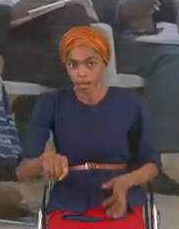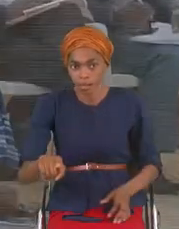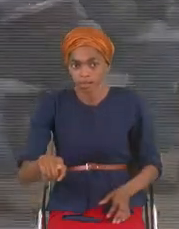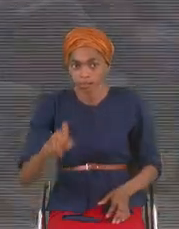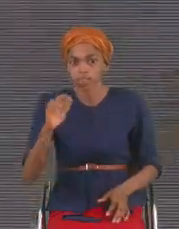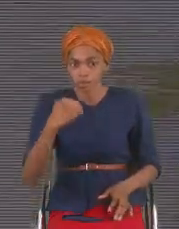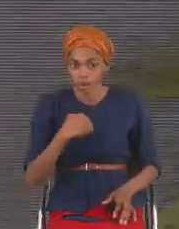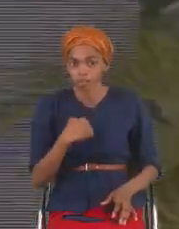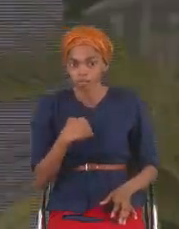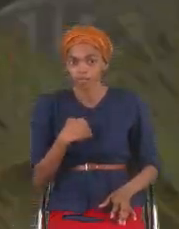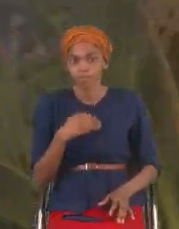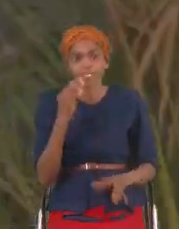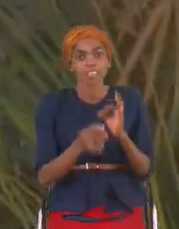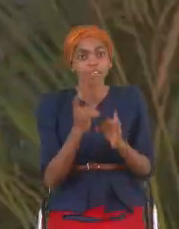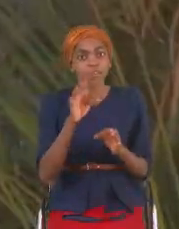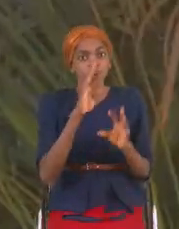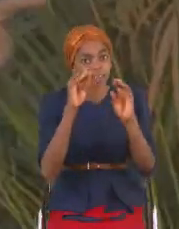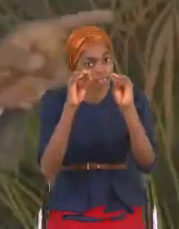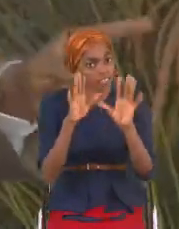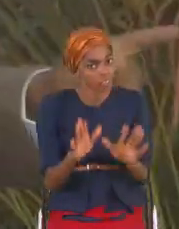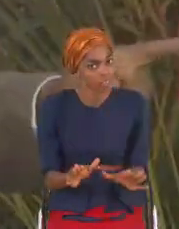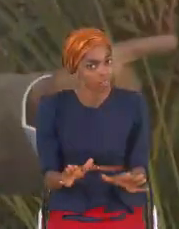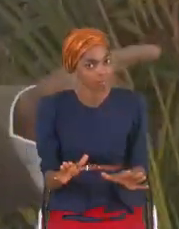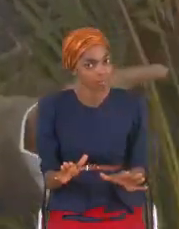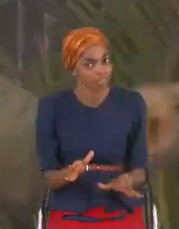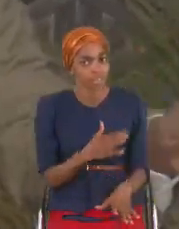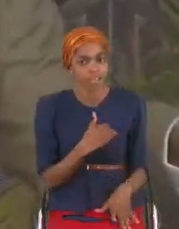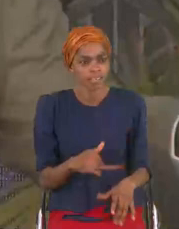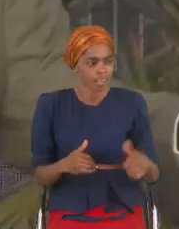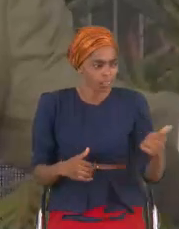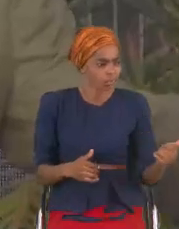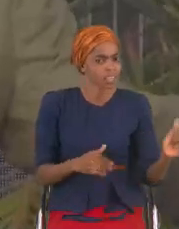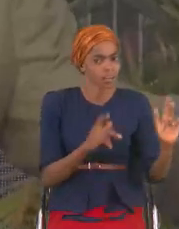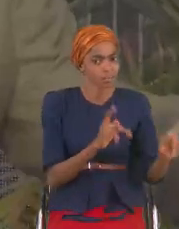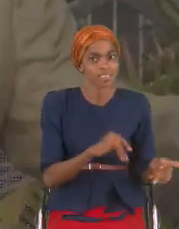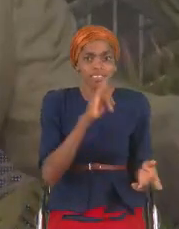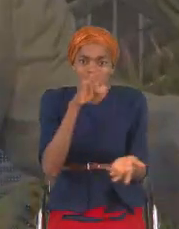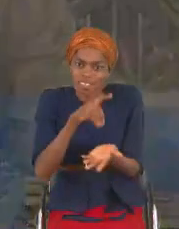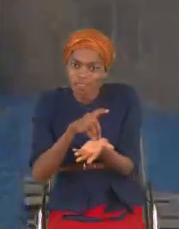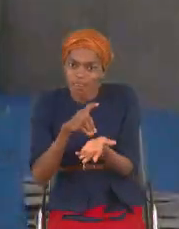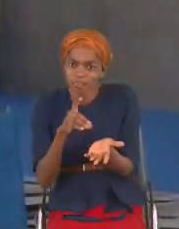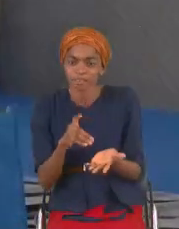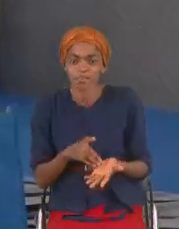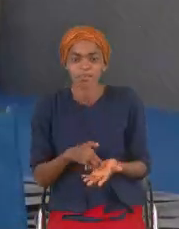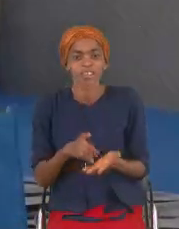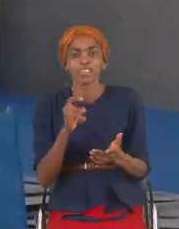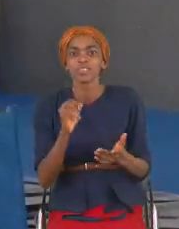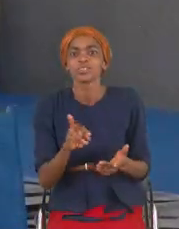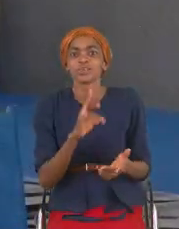have. If you're a teacher, another person is a doctor, you are